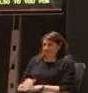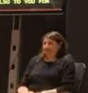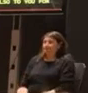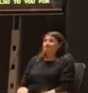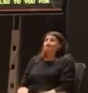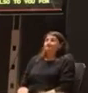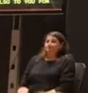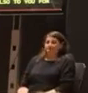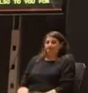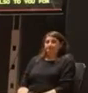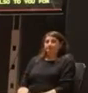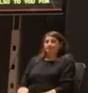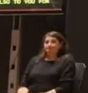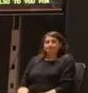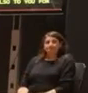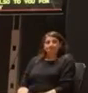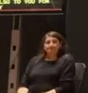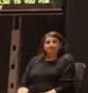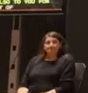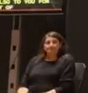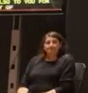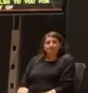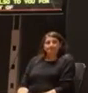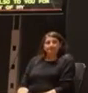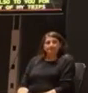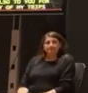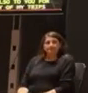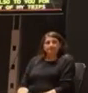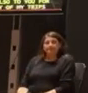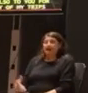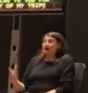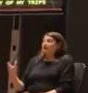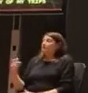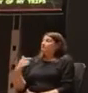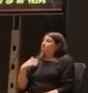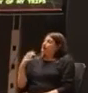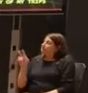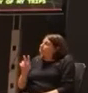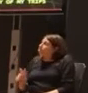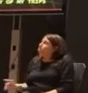On many of my trips around the state and in Seattle,